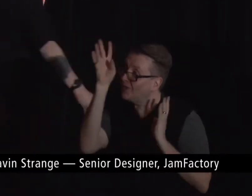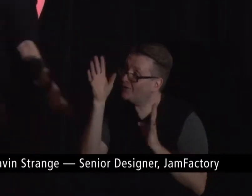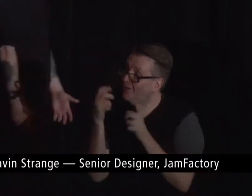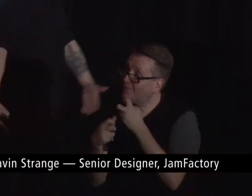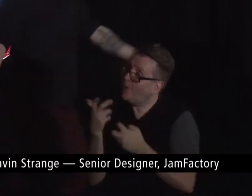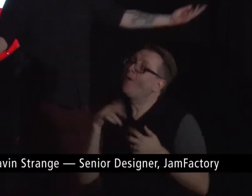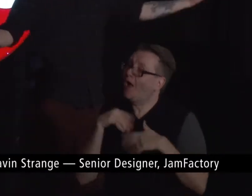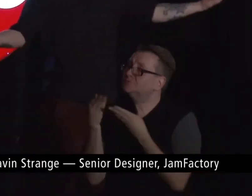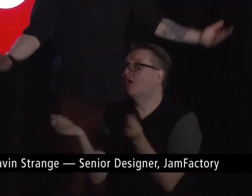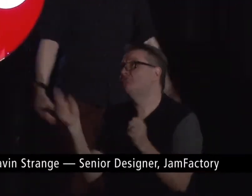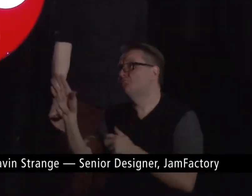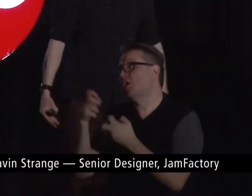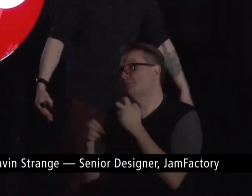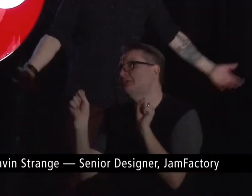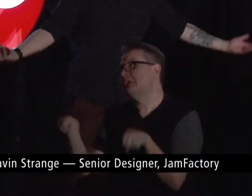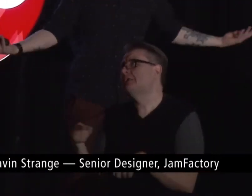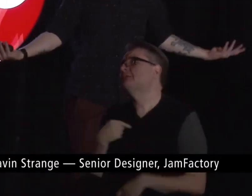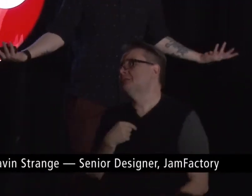problem?